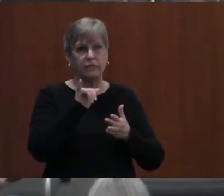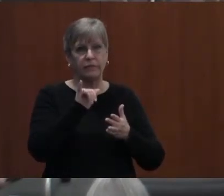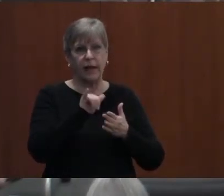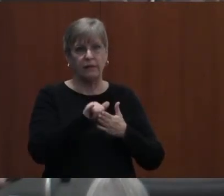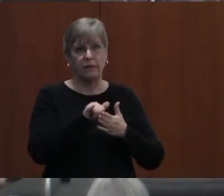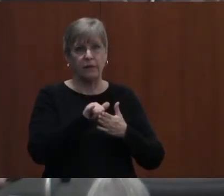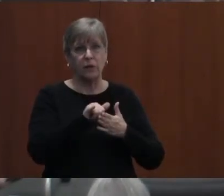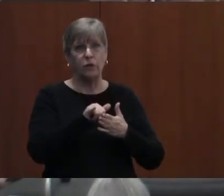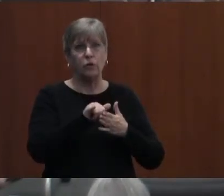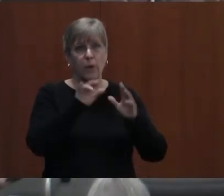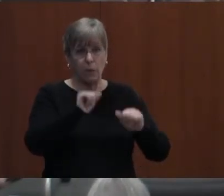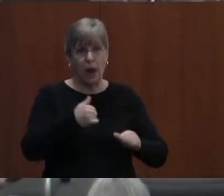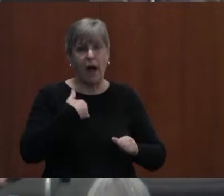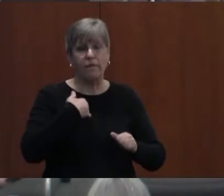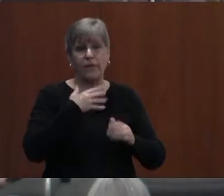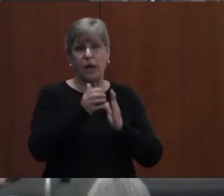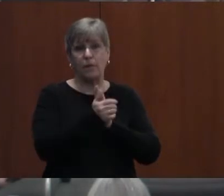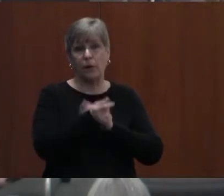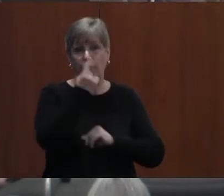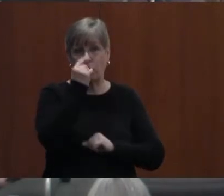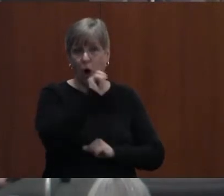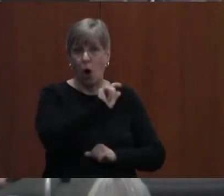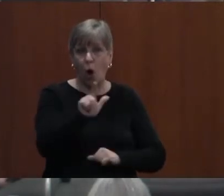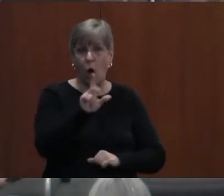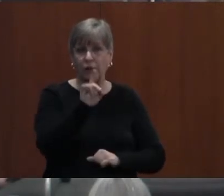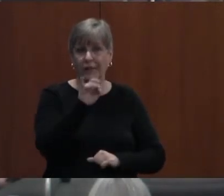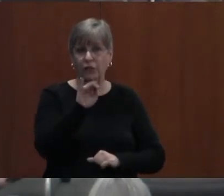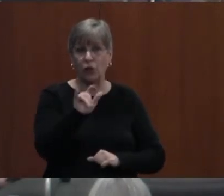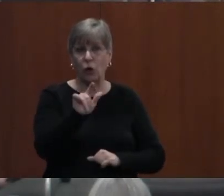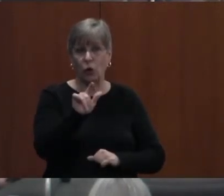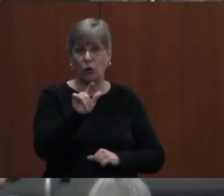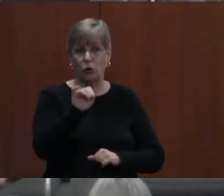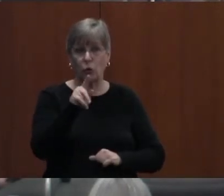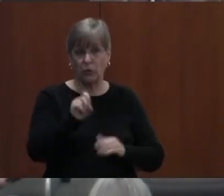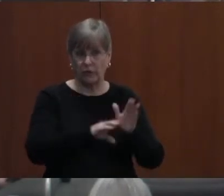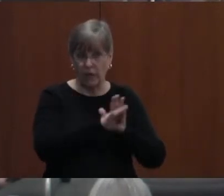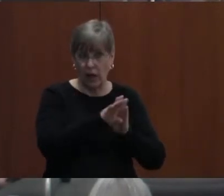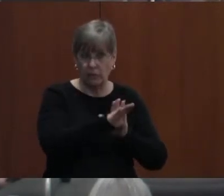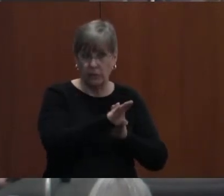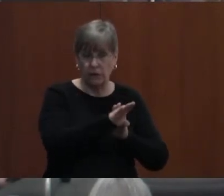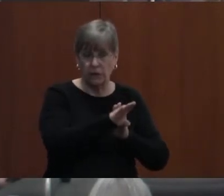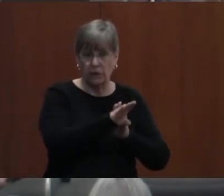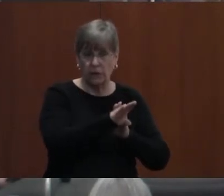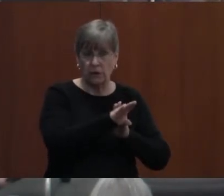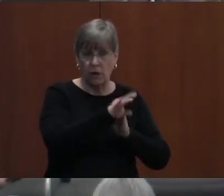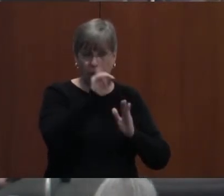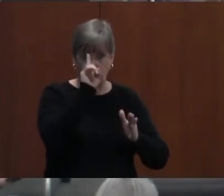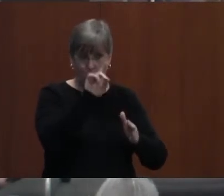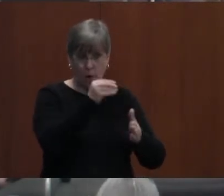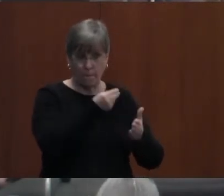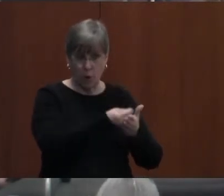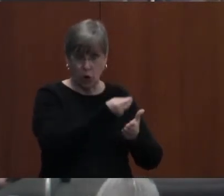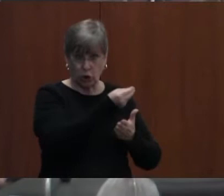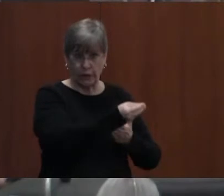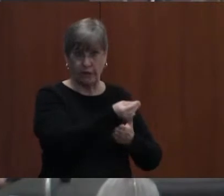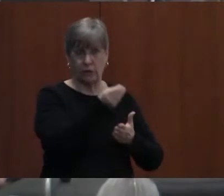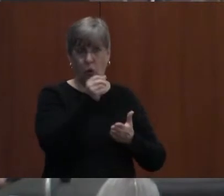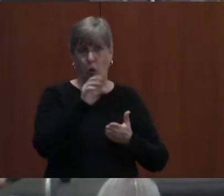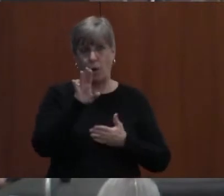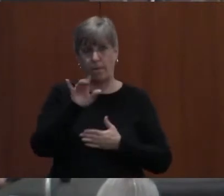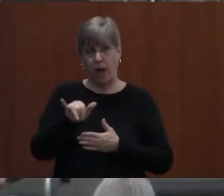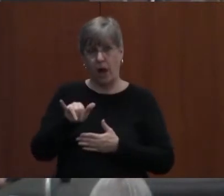have the ability for all of the digital tools that are developed either for purchase or